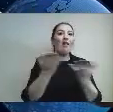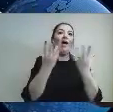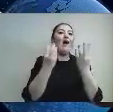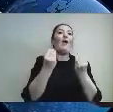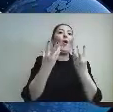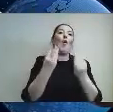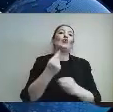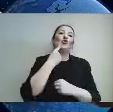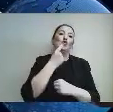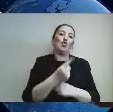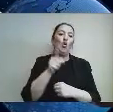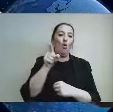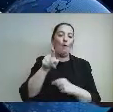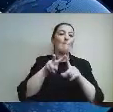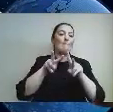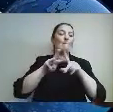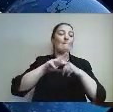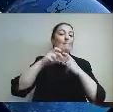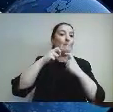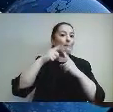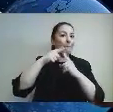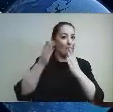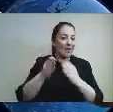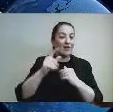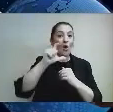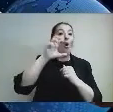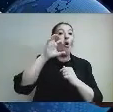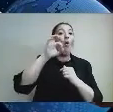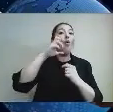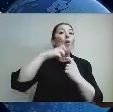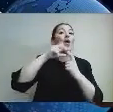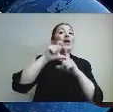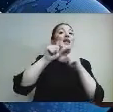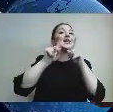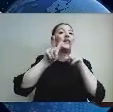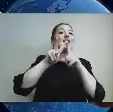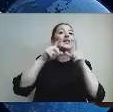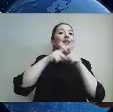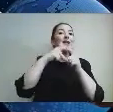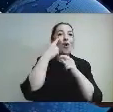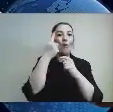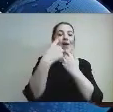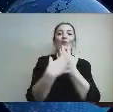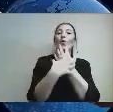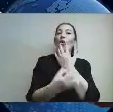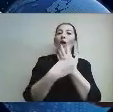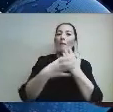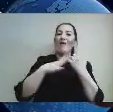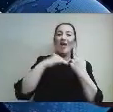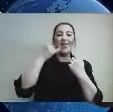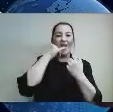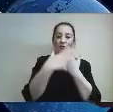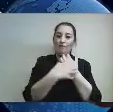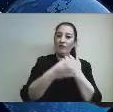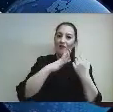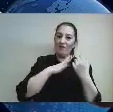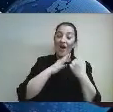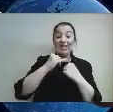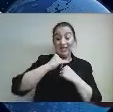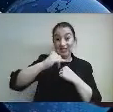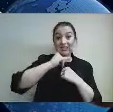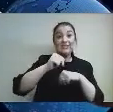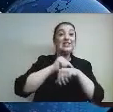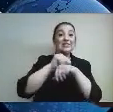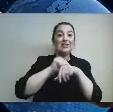According, and they are going to implement it, I think, as of the new year. They have a